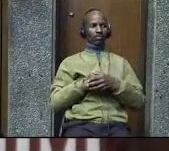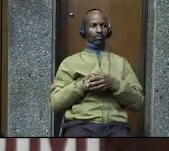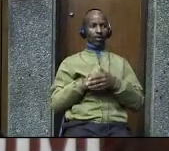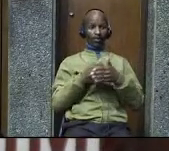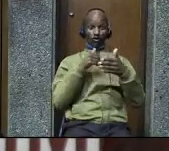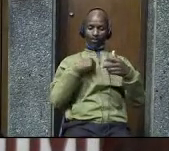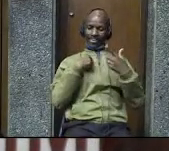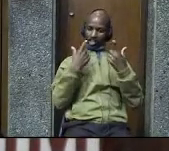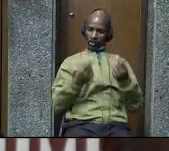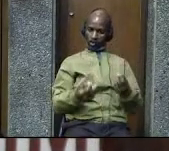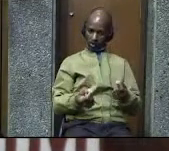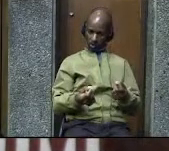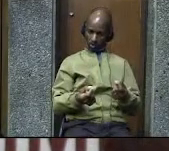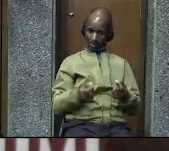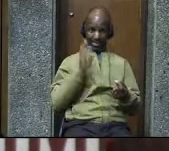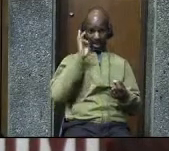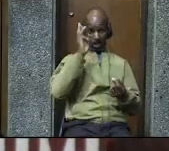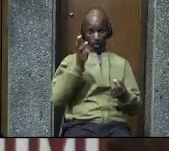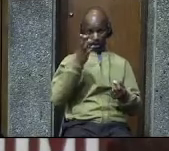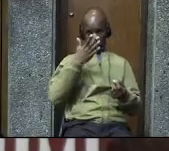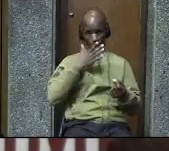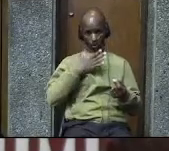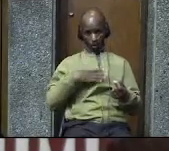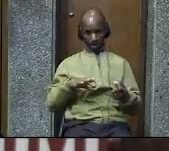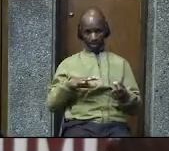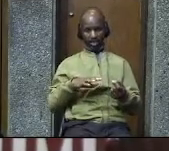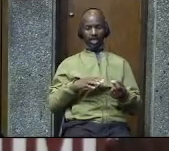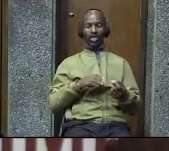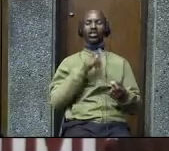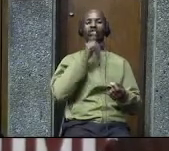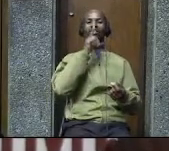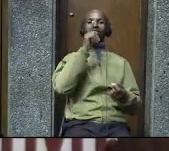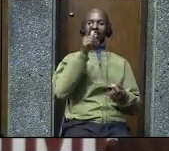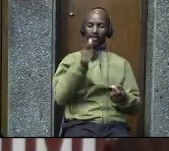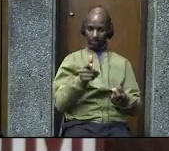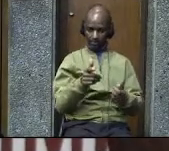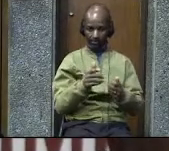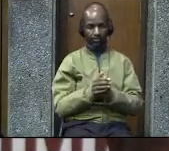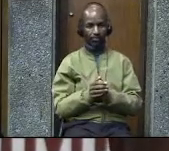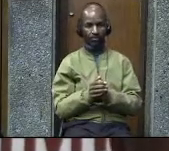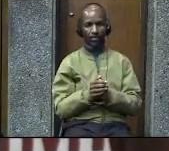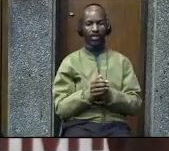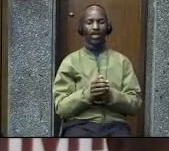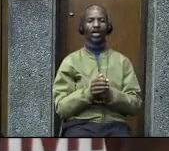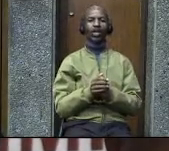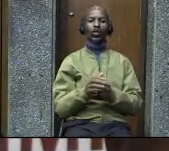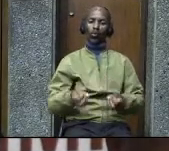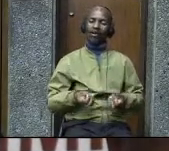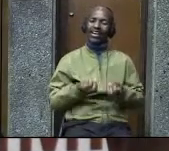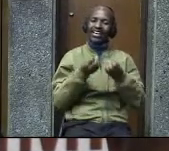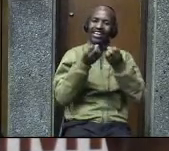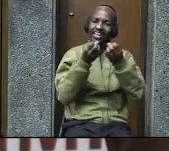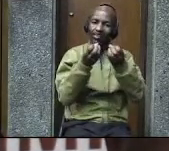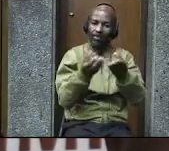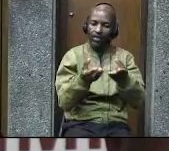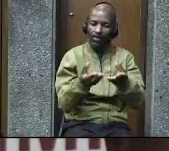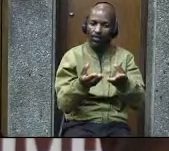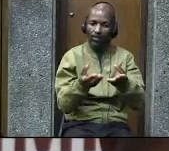I do that, I would just want to indicate that whilst we'll be giving you